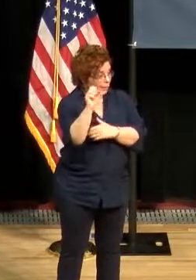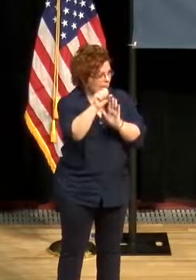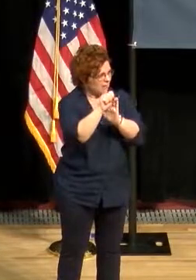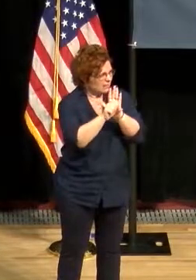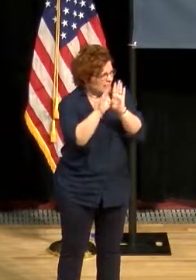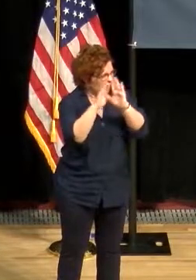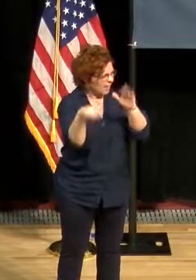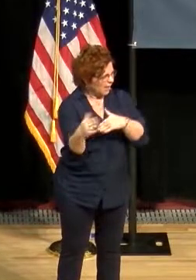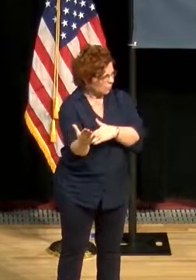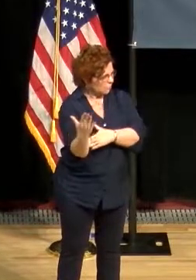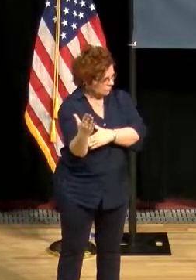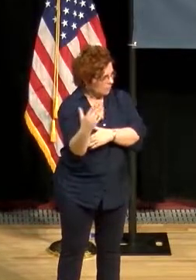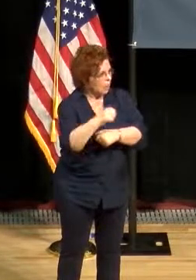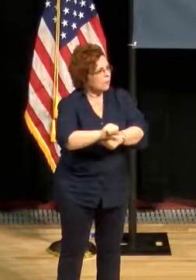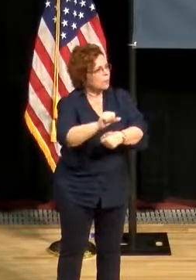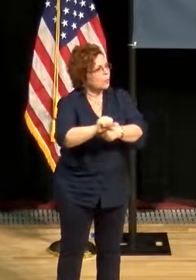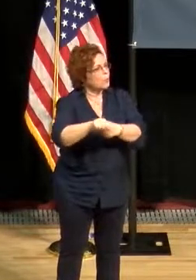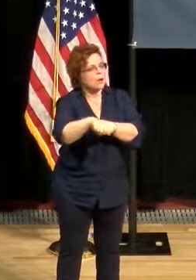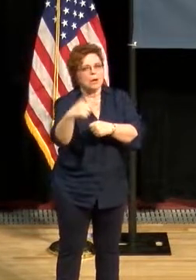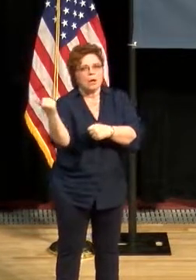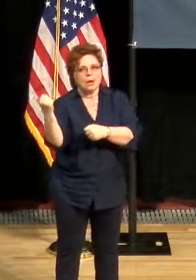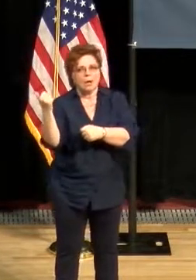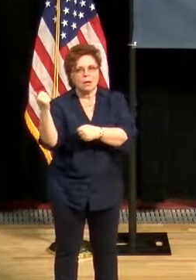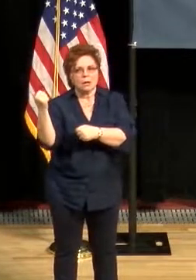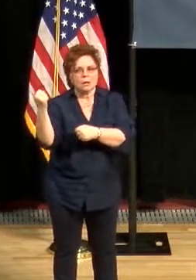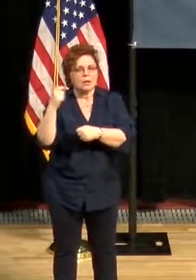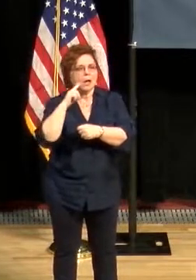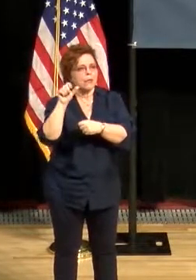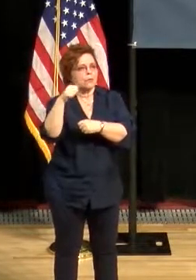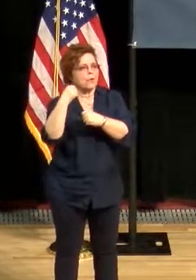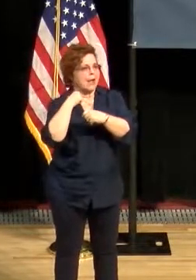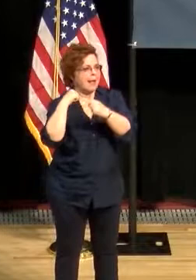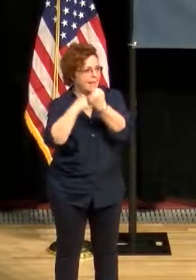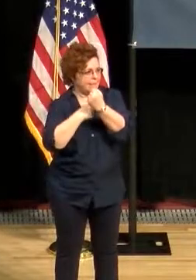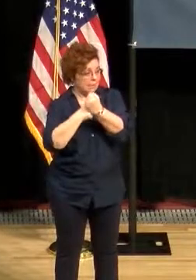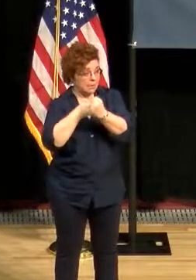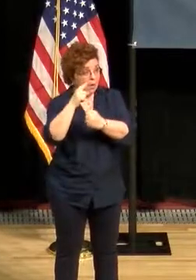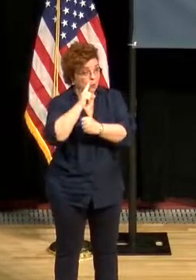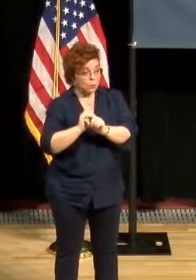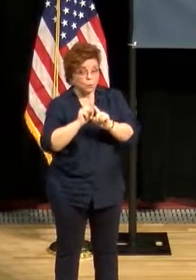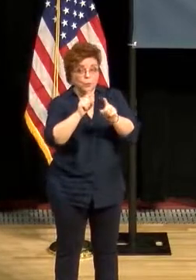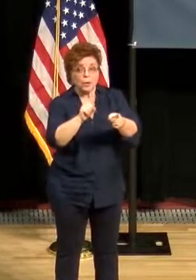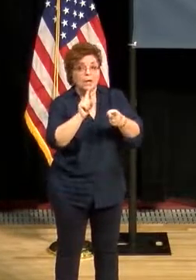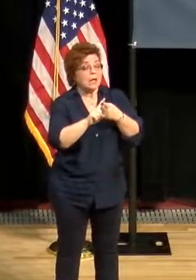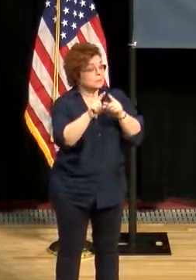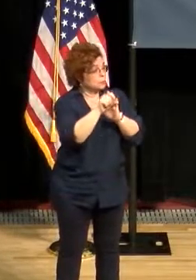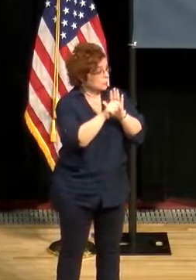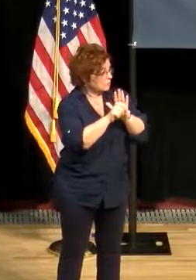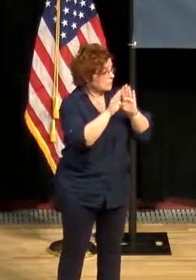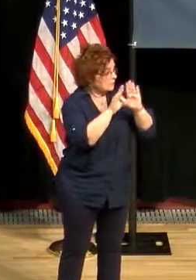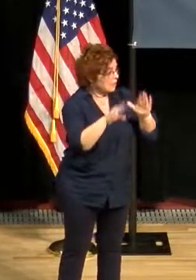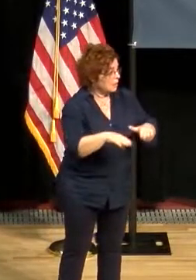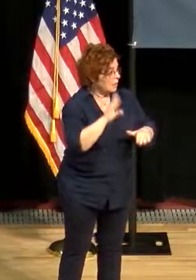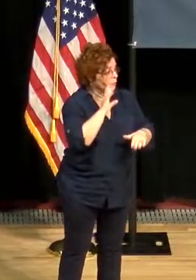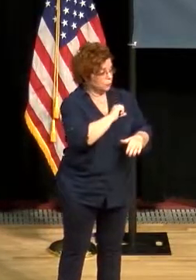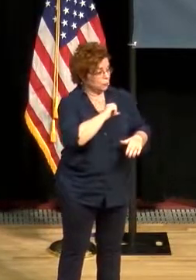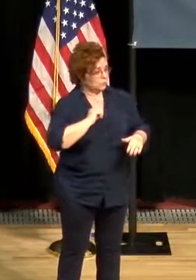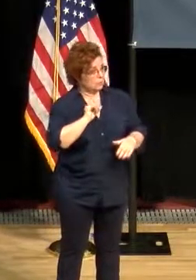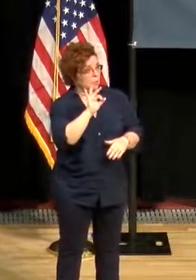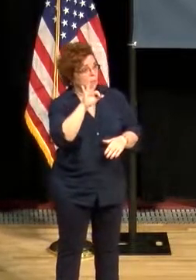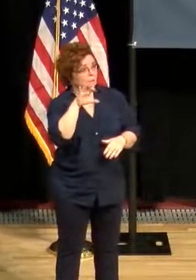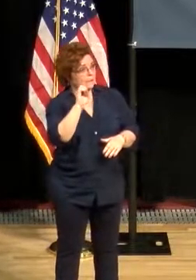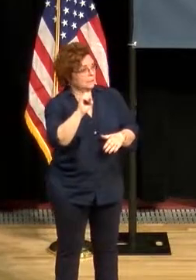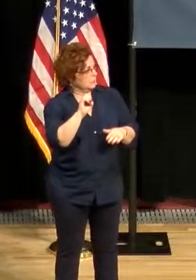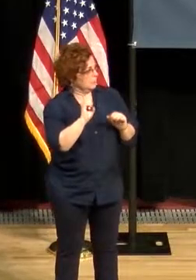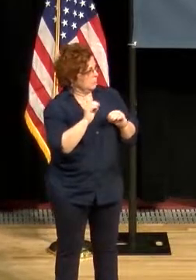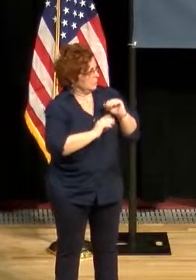today. I worked with other advocates, and we went to the State House, to the Senate Office Building. We are